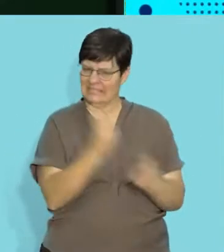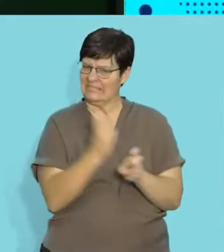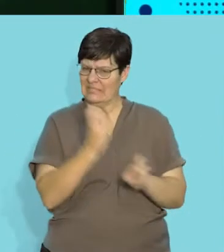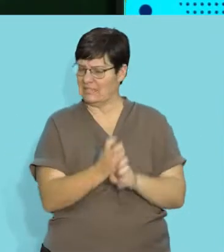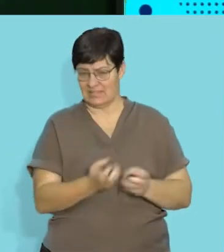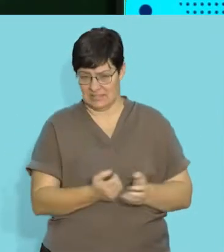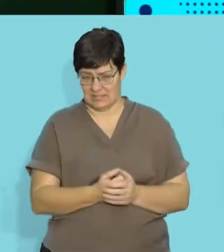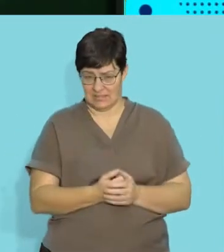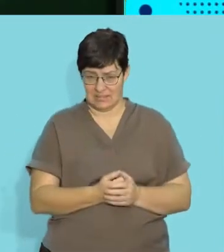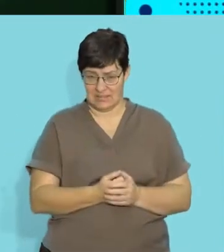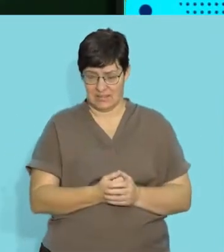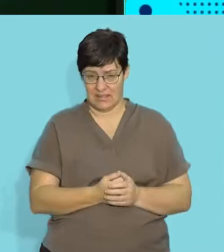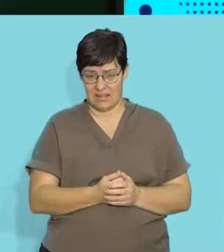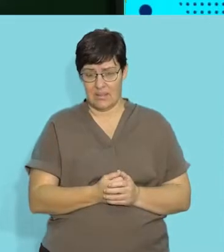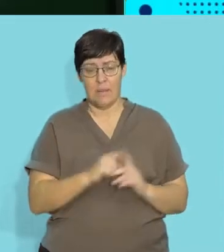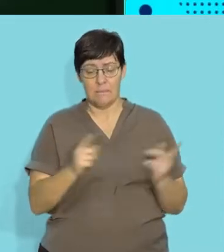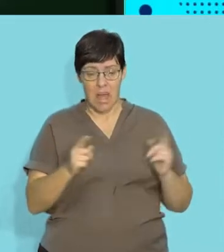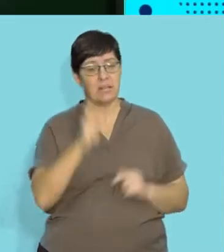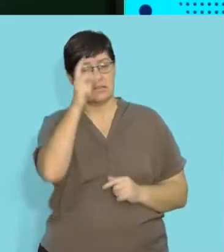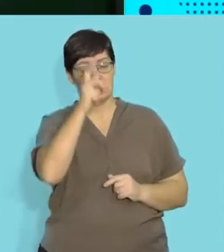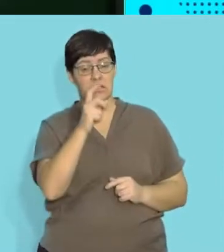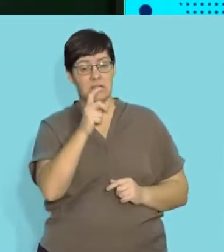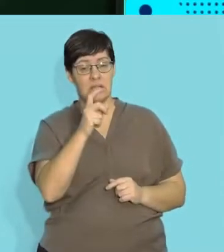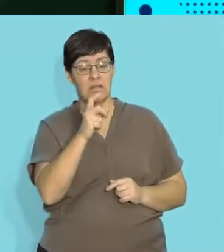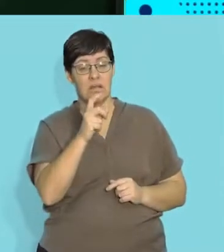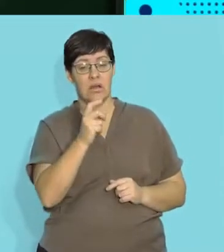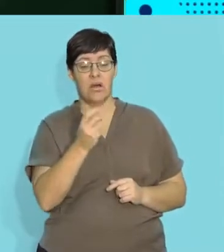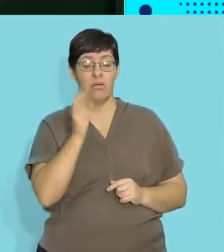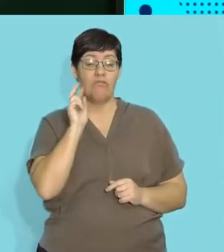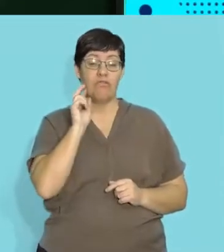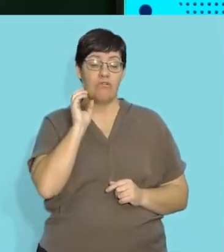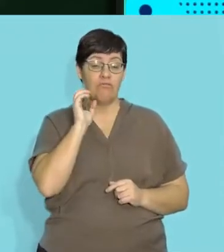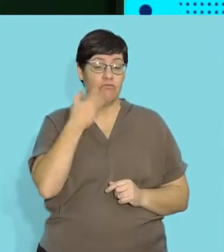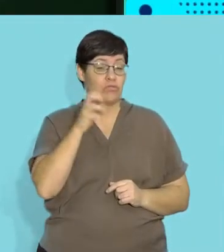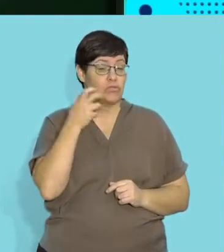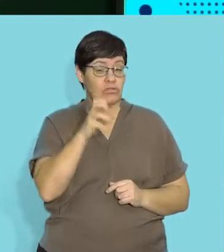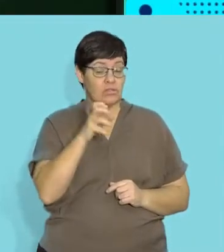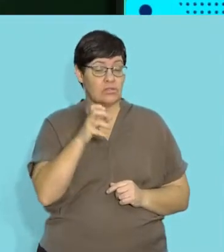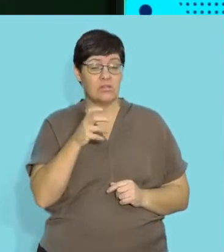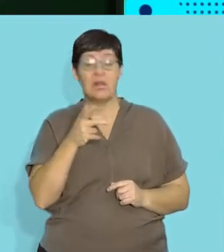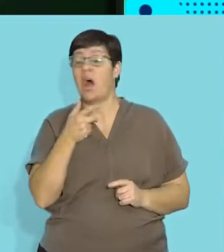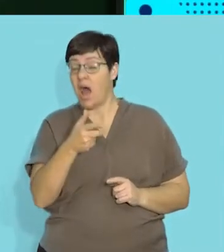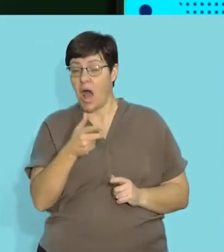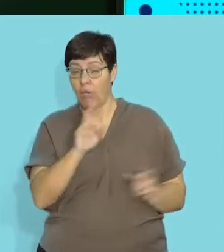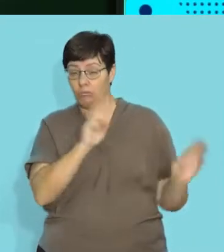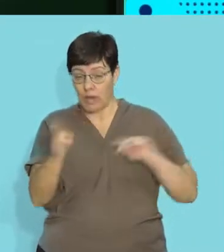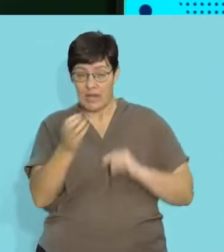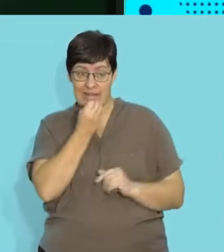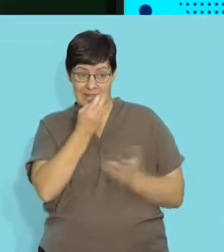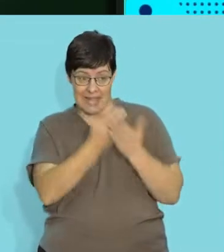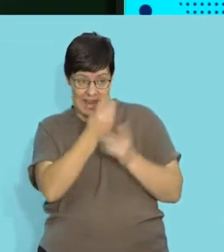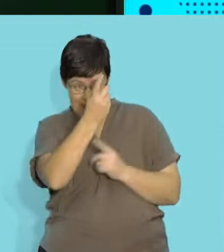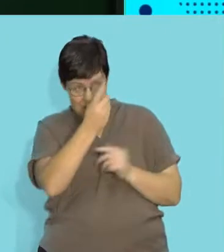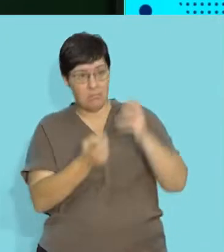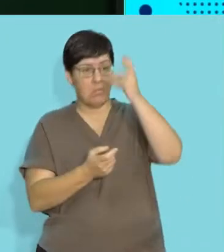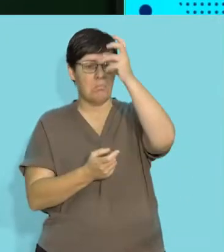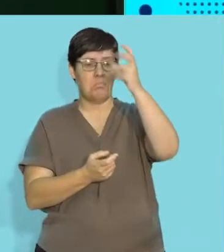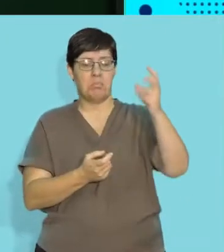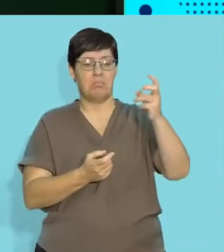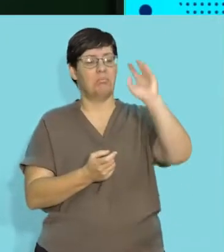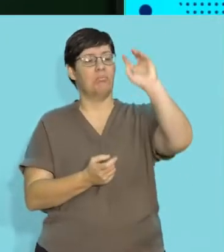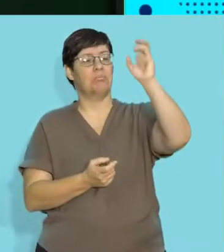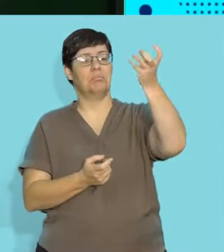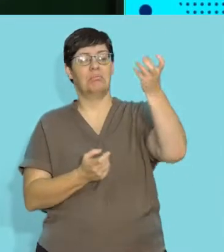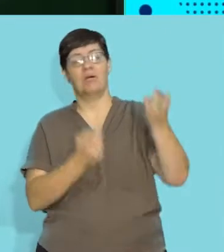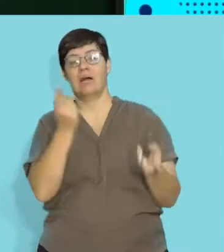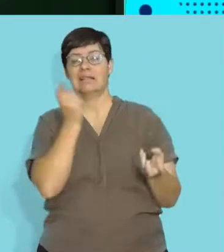ripe, you might not struggle to break that off. However, when the fruit's ripe and you have this ready fruit to be consumed,